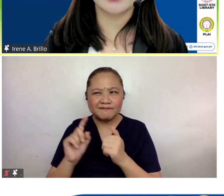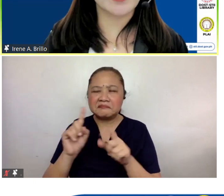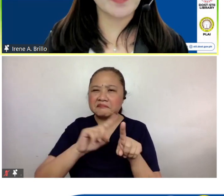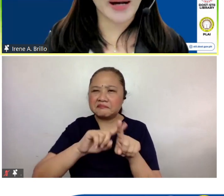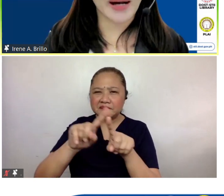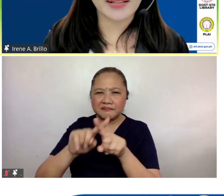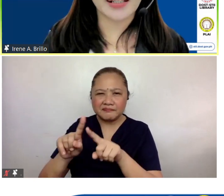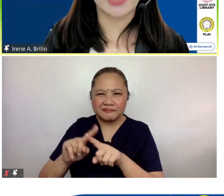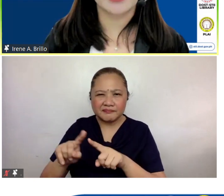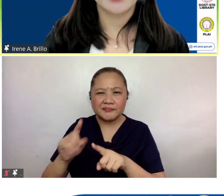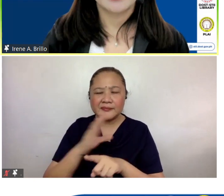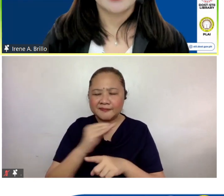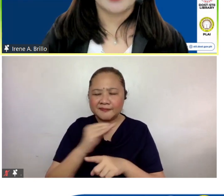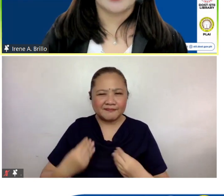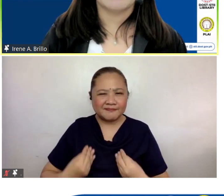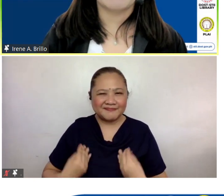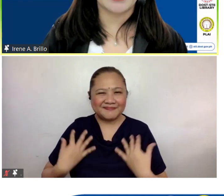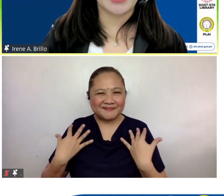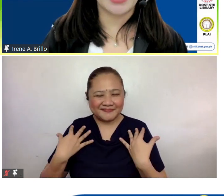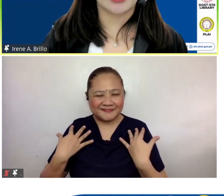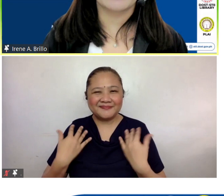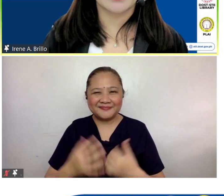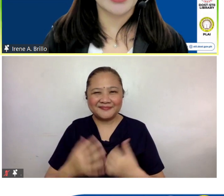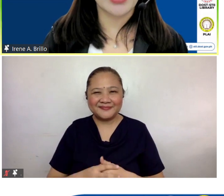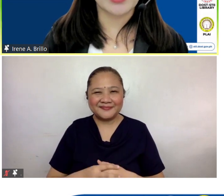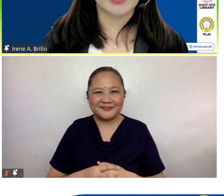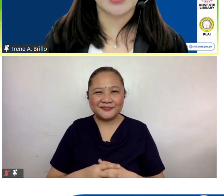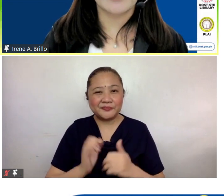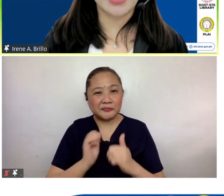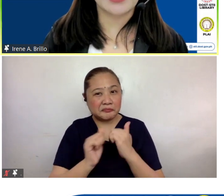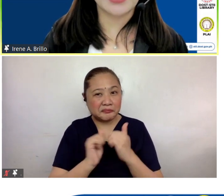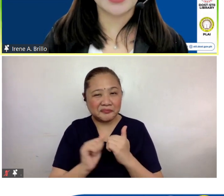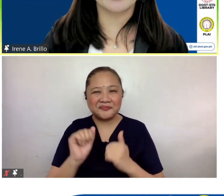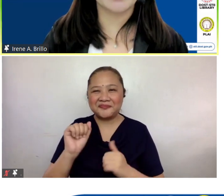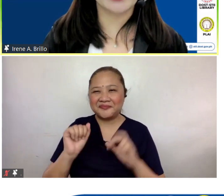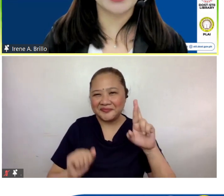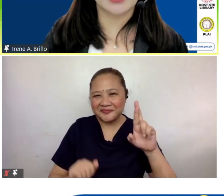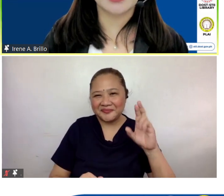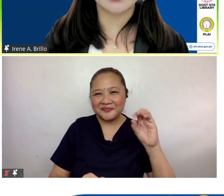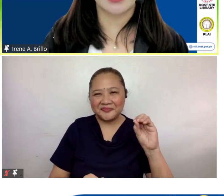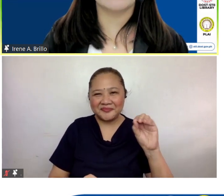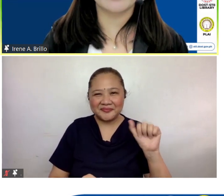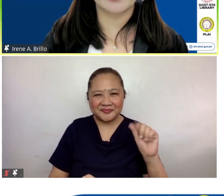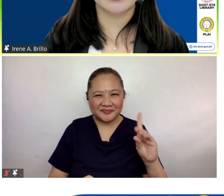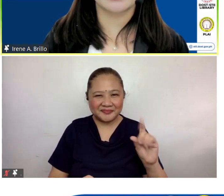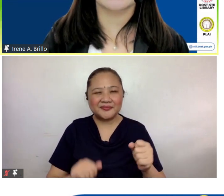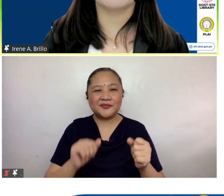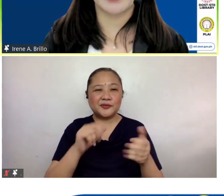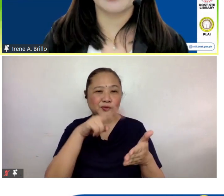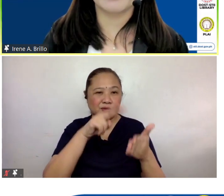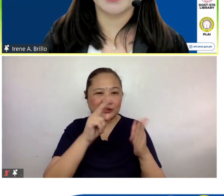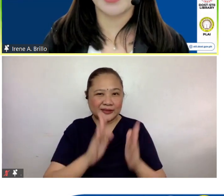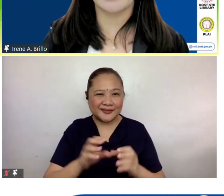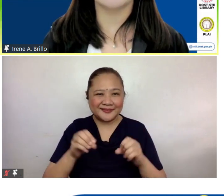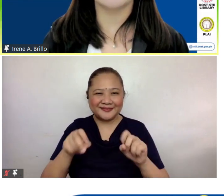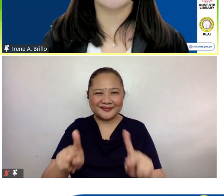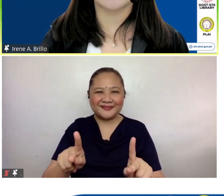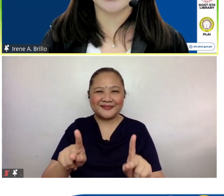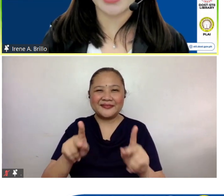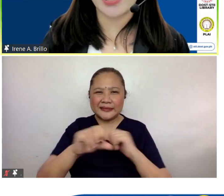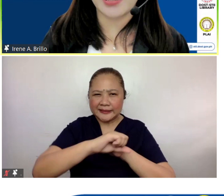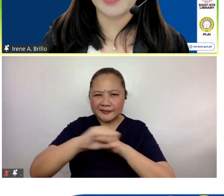and inspiring meaning of roads, readers, opportunities, advocacies, development,